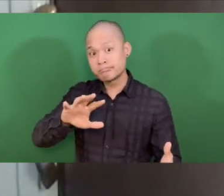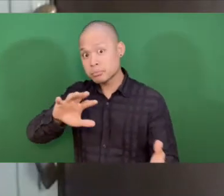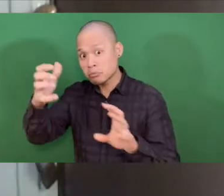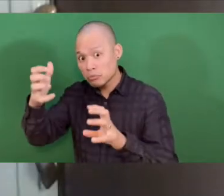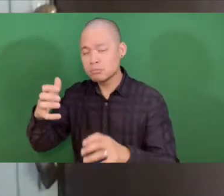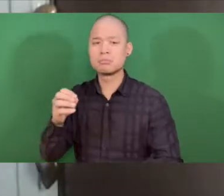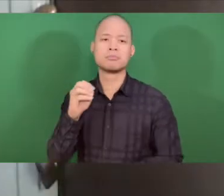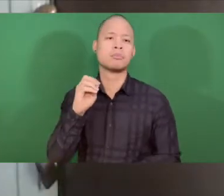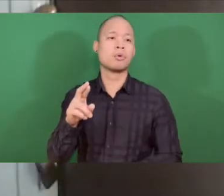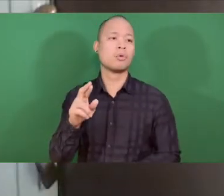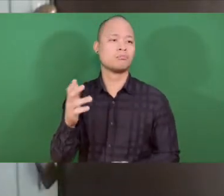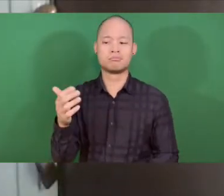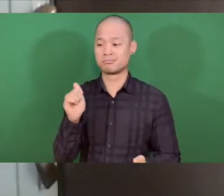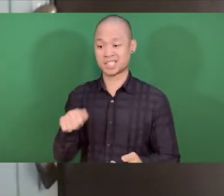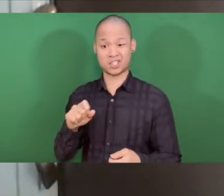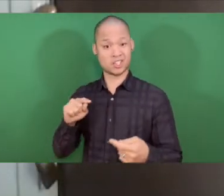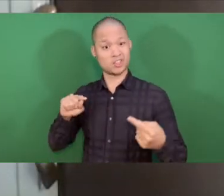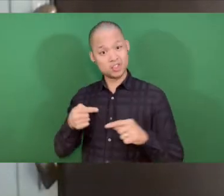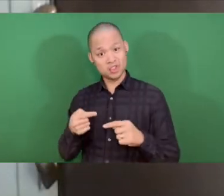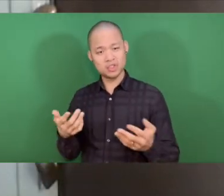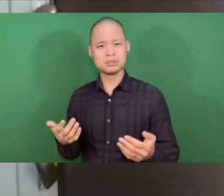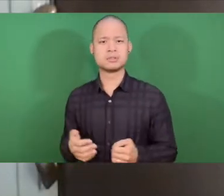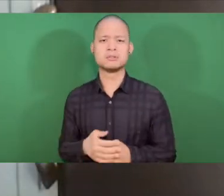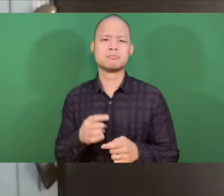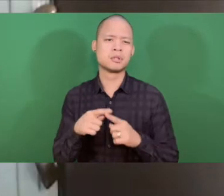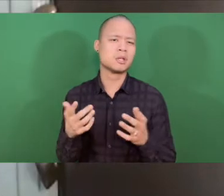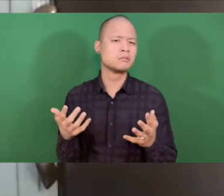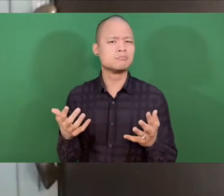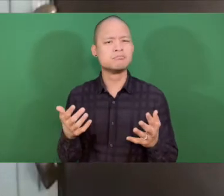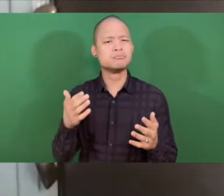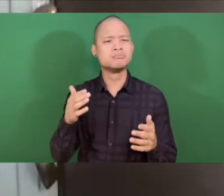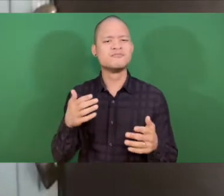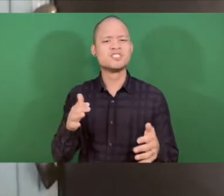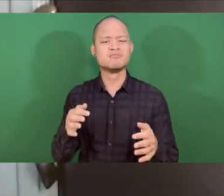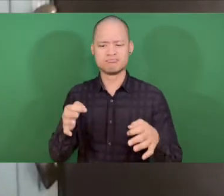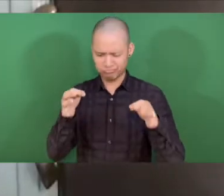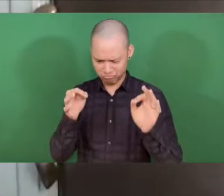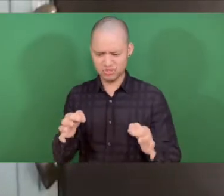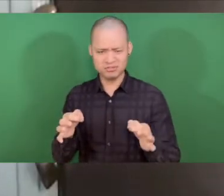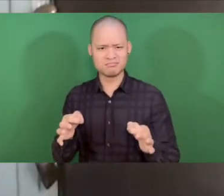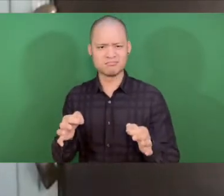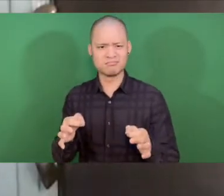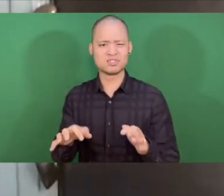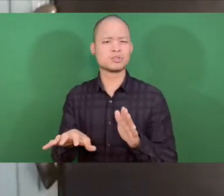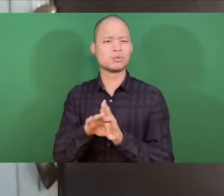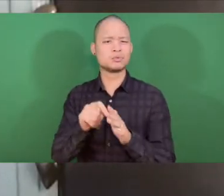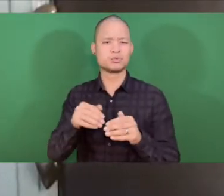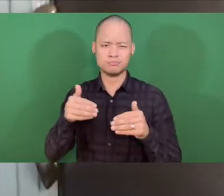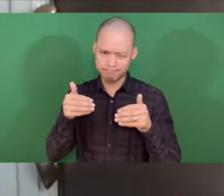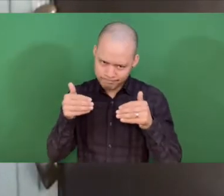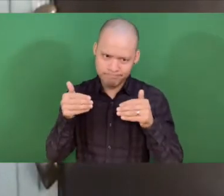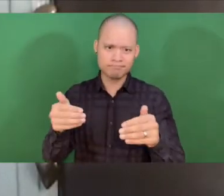get hurt. But choosing to go ahead